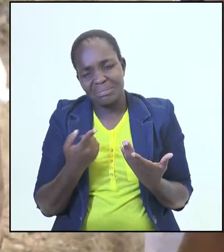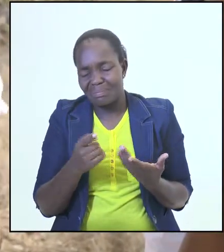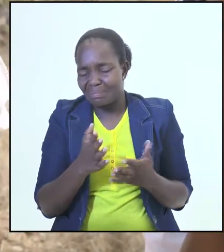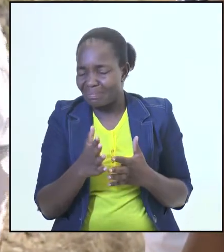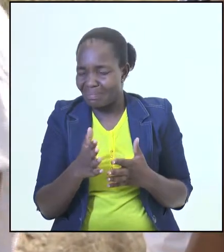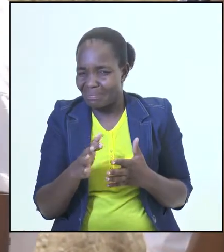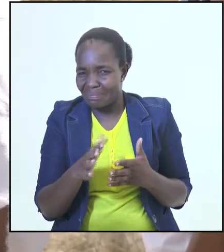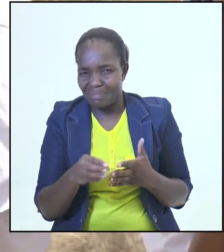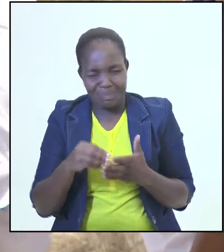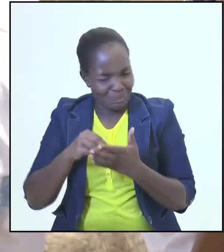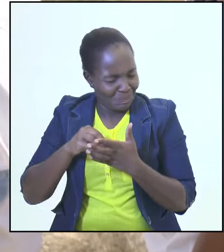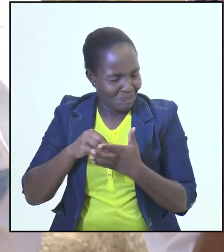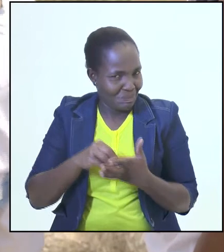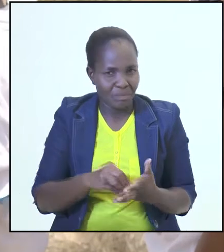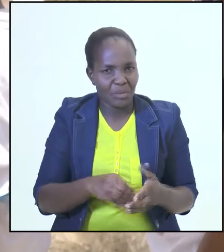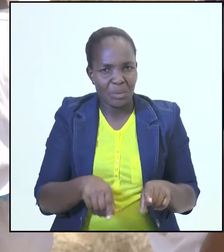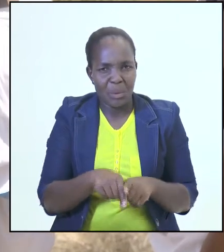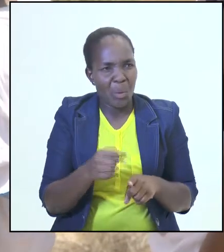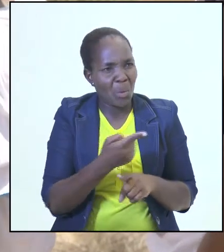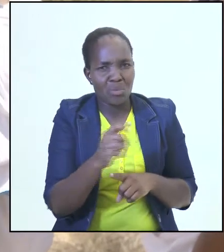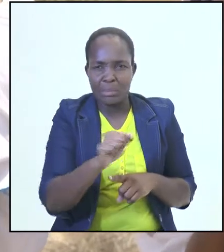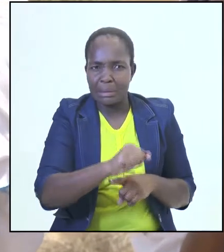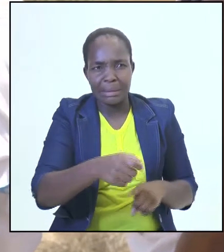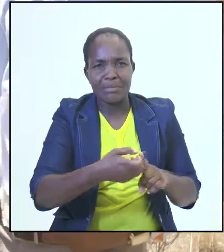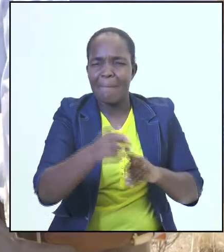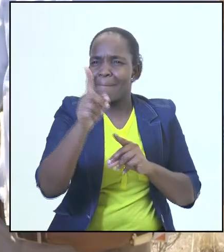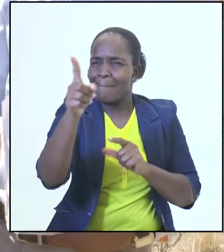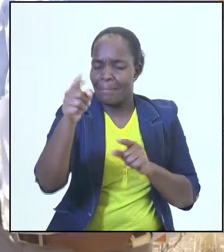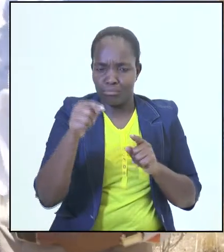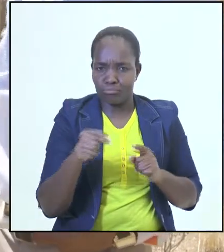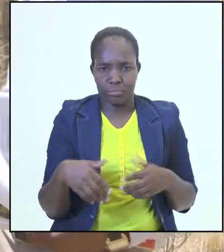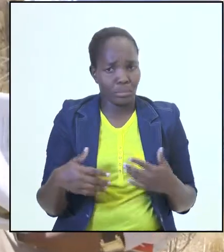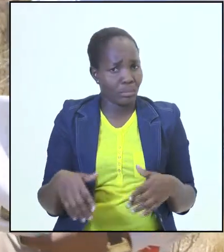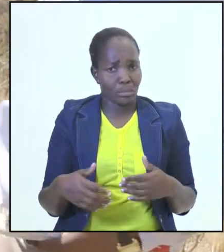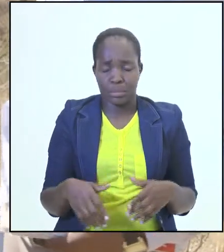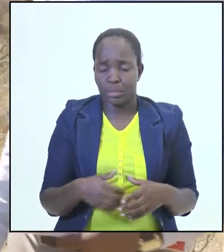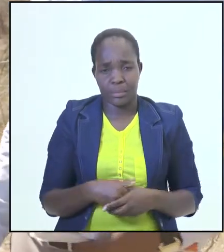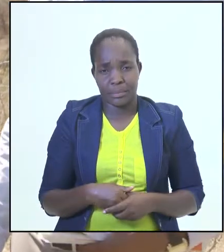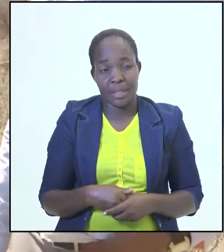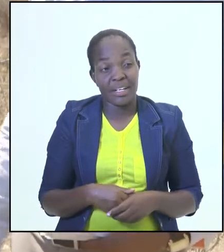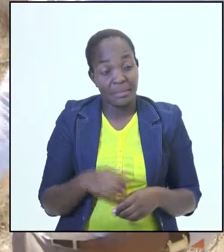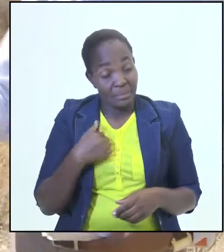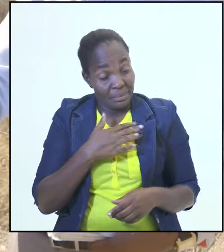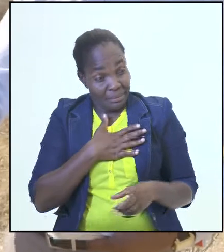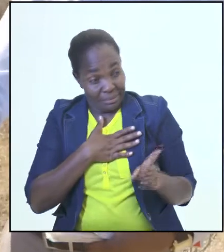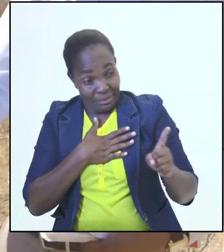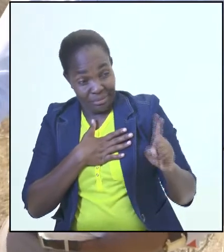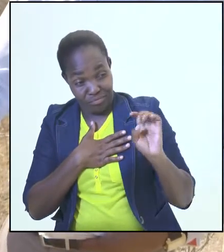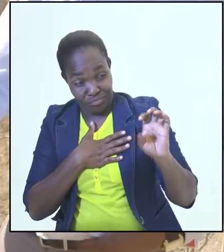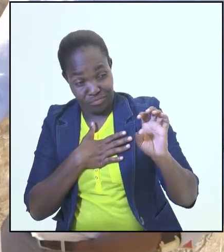expensive to irrigate all these huge lands. I admire your practical way of thinking, John. You are